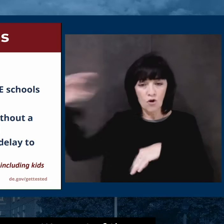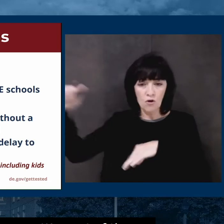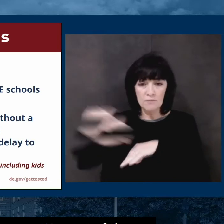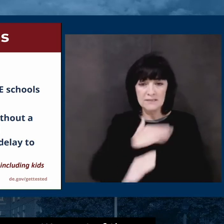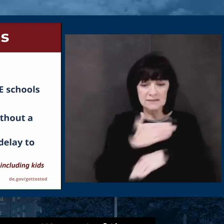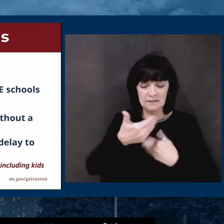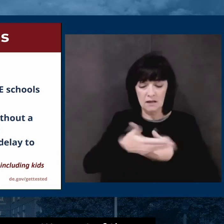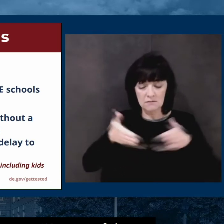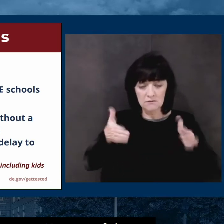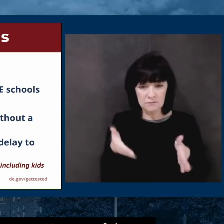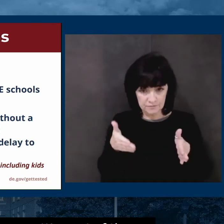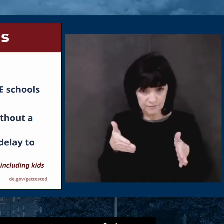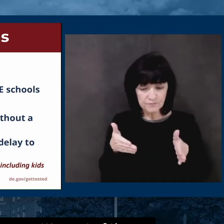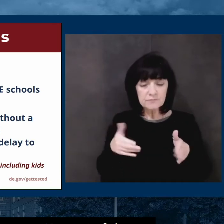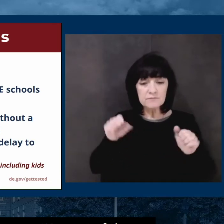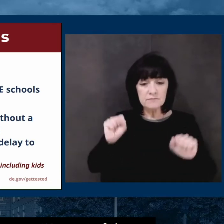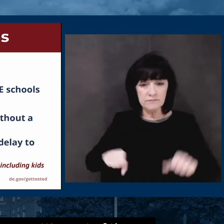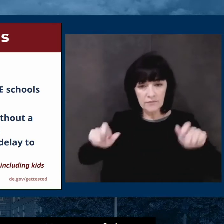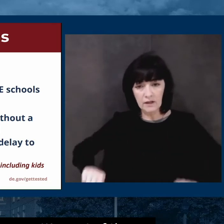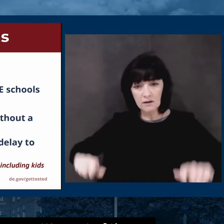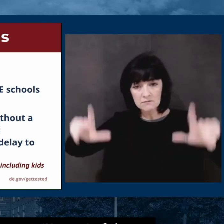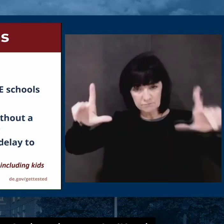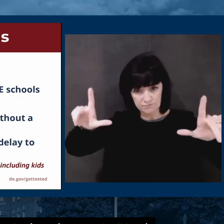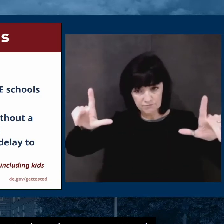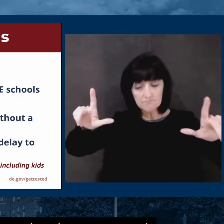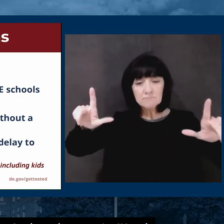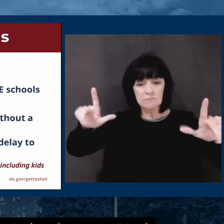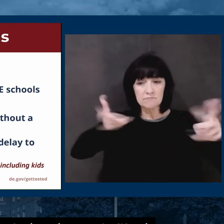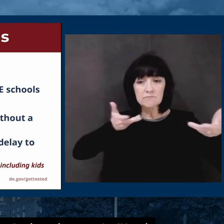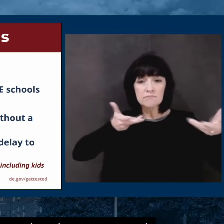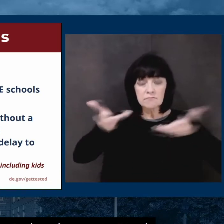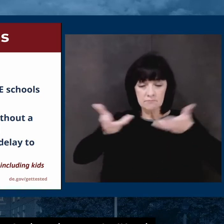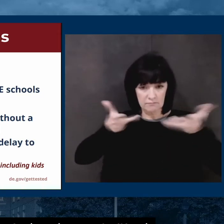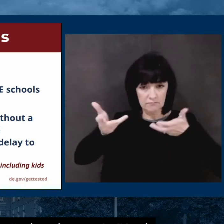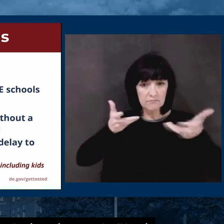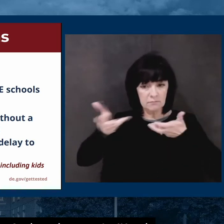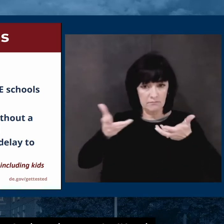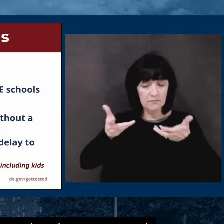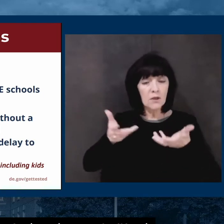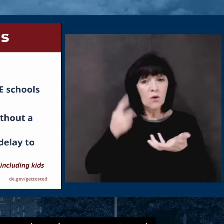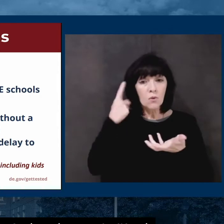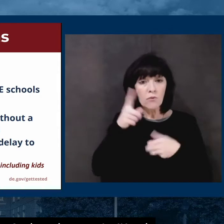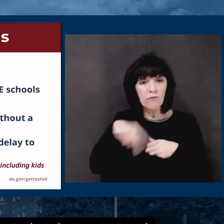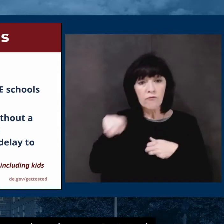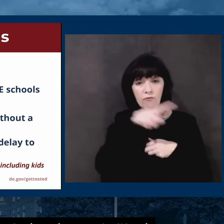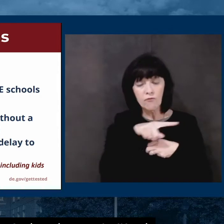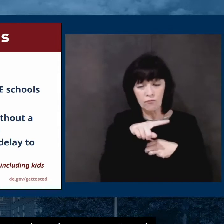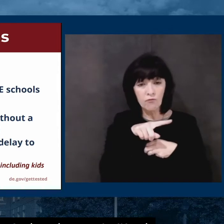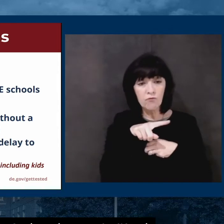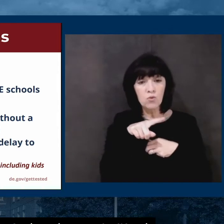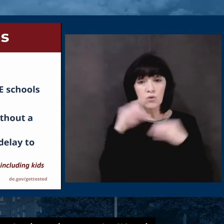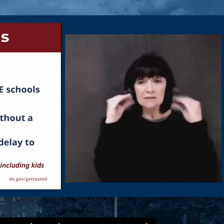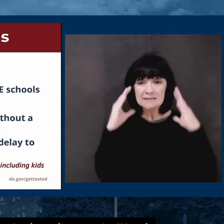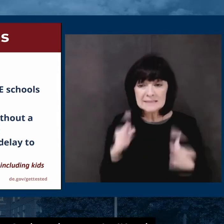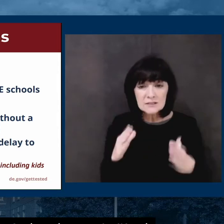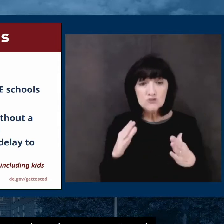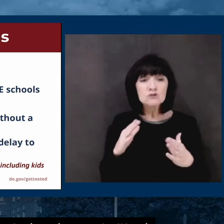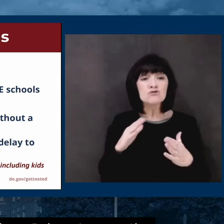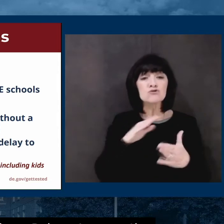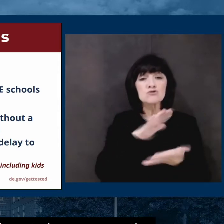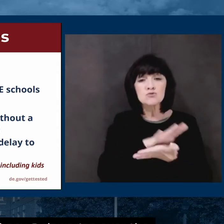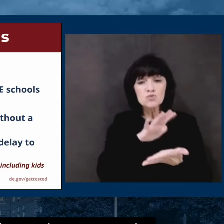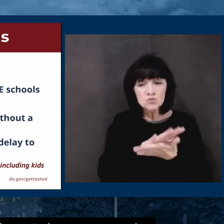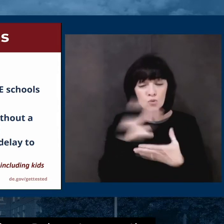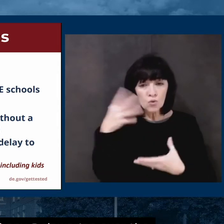at-home testing for teachers and faculty throughout our Delaware schools. But any Delawarean over the age of 60 or anyone who's been involved in a